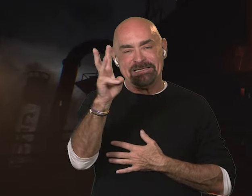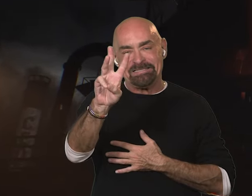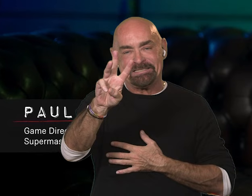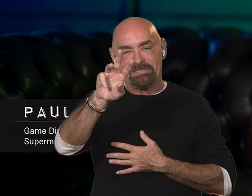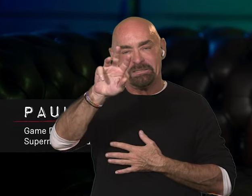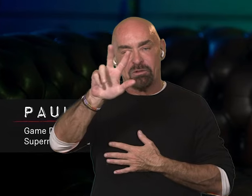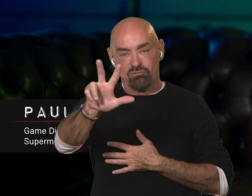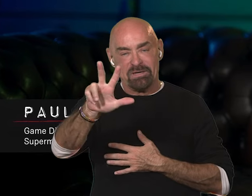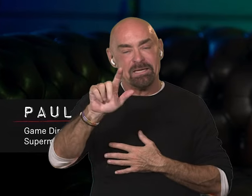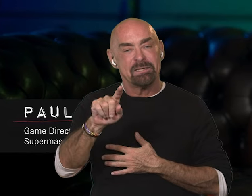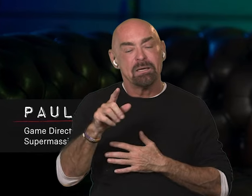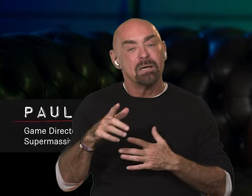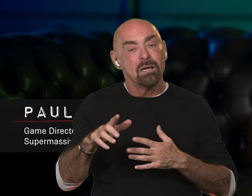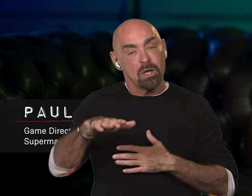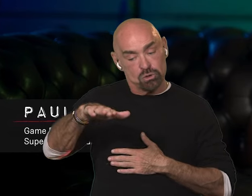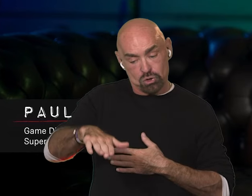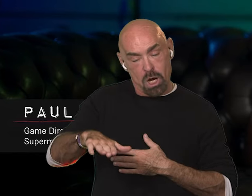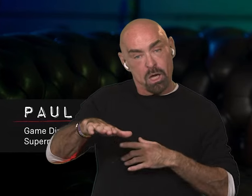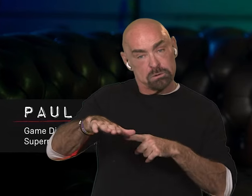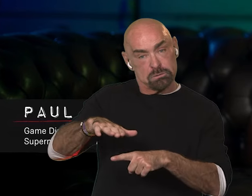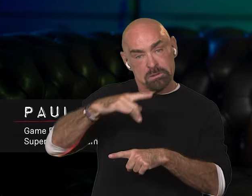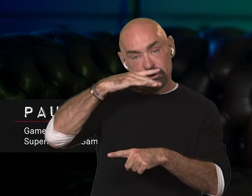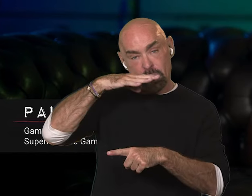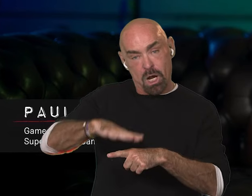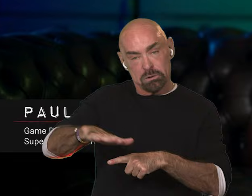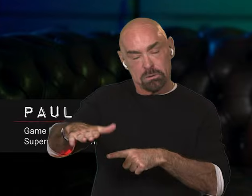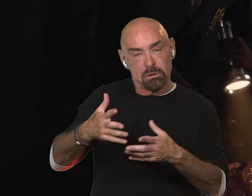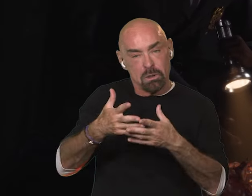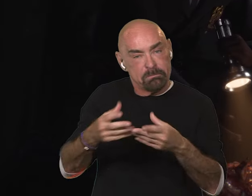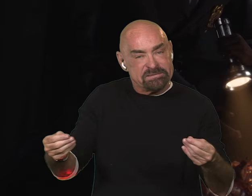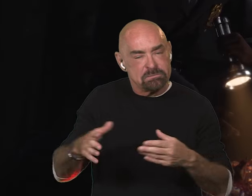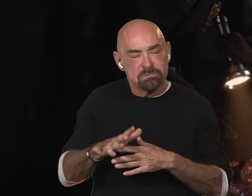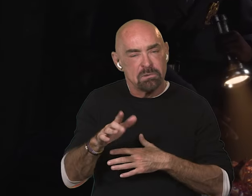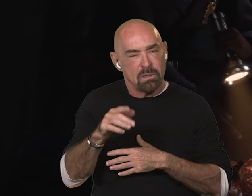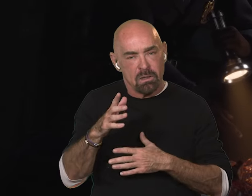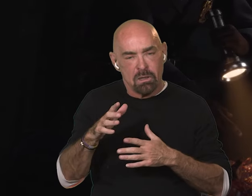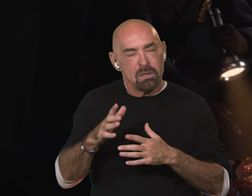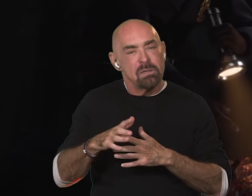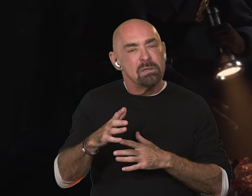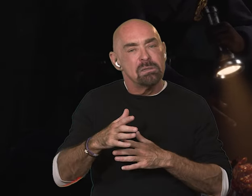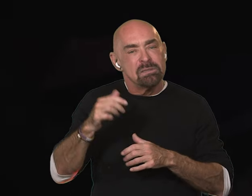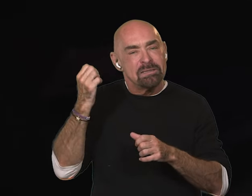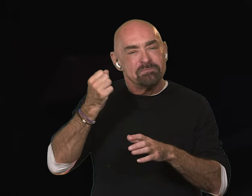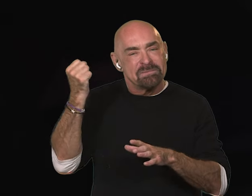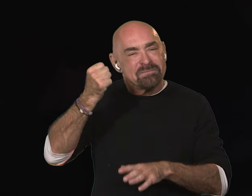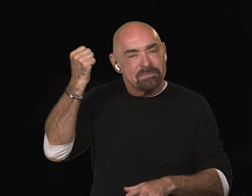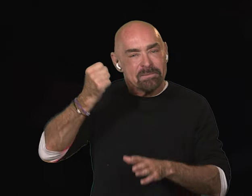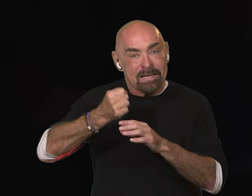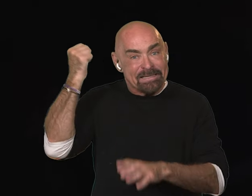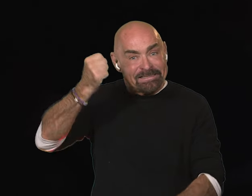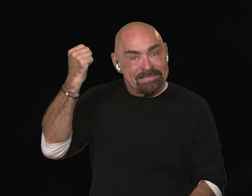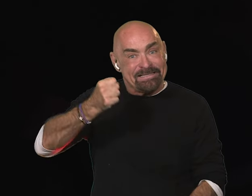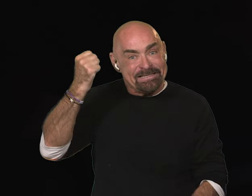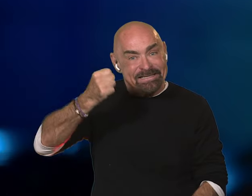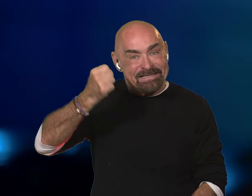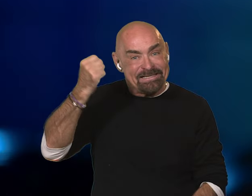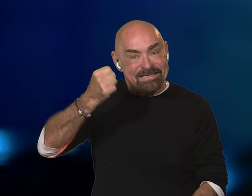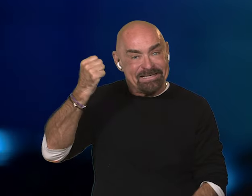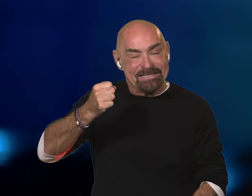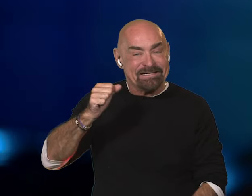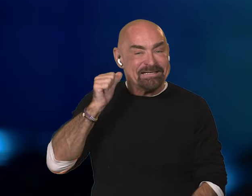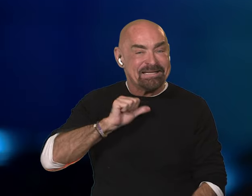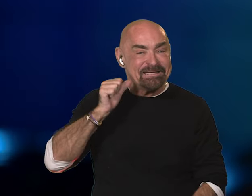is investigation of a missing child, which leads us into a very dark, quite grisly serial killer horror story But as the story